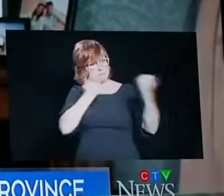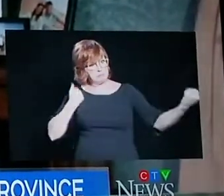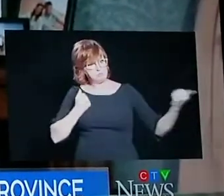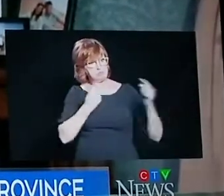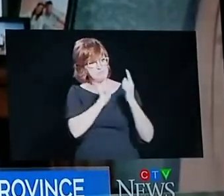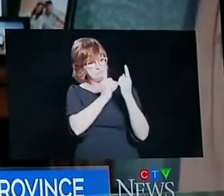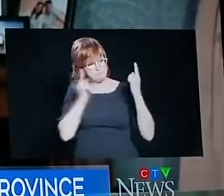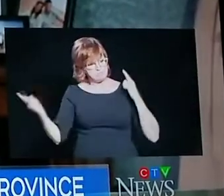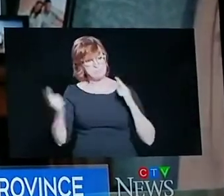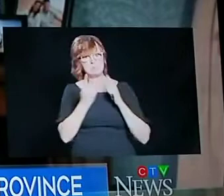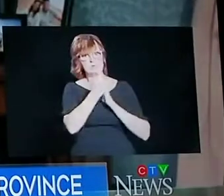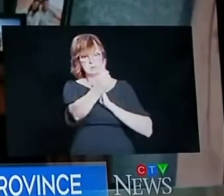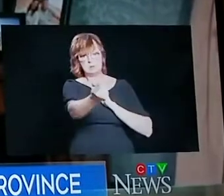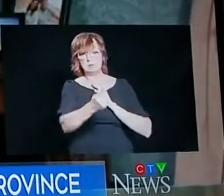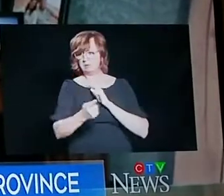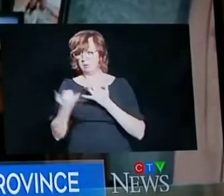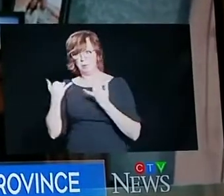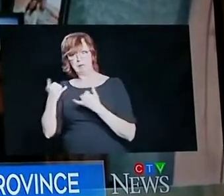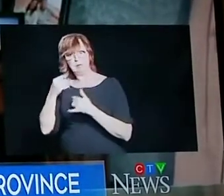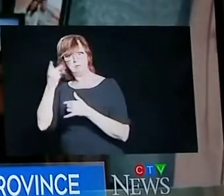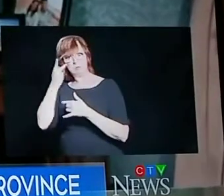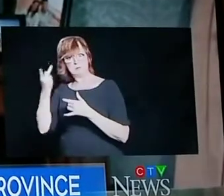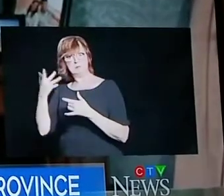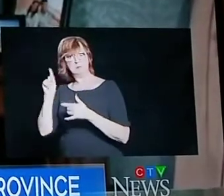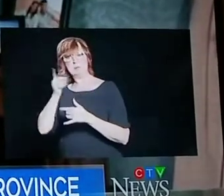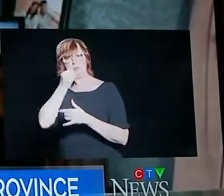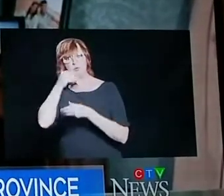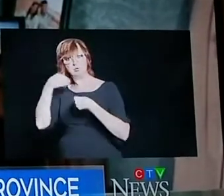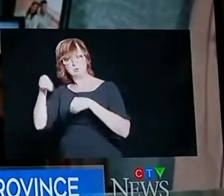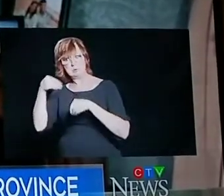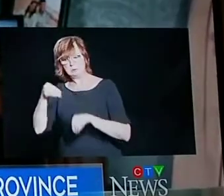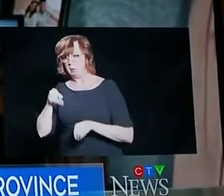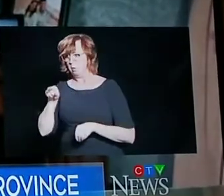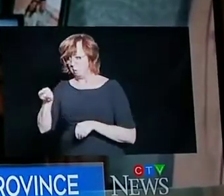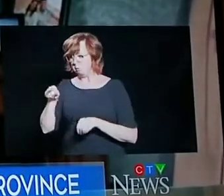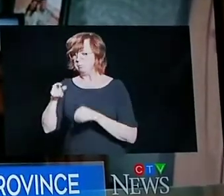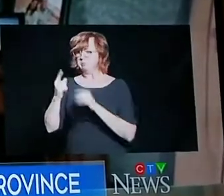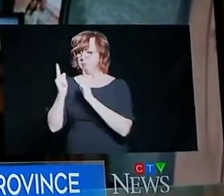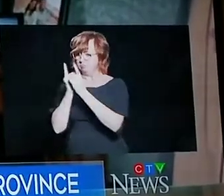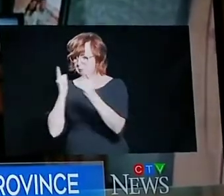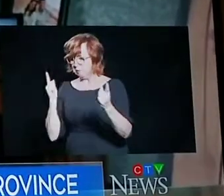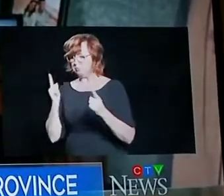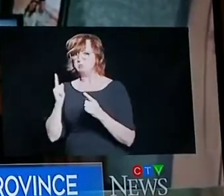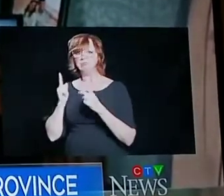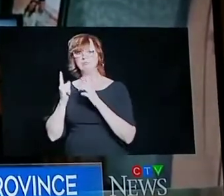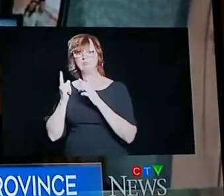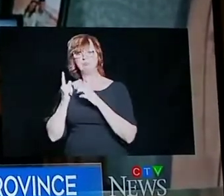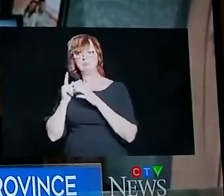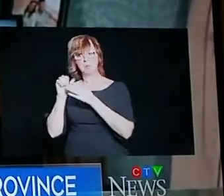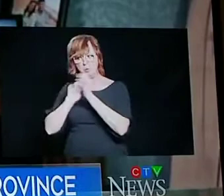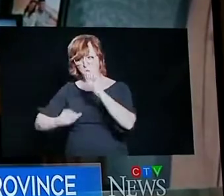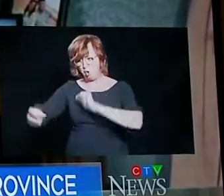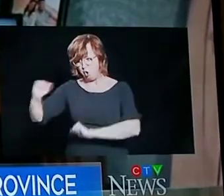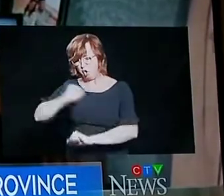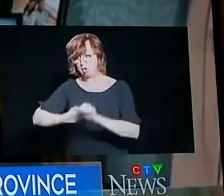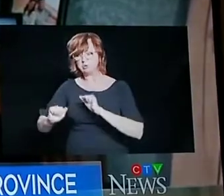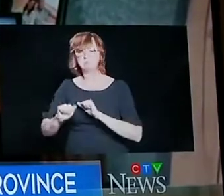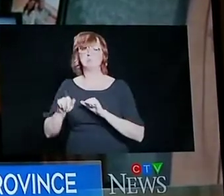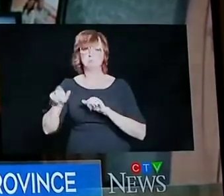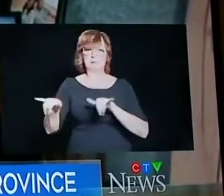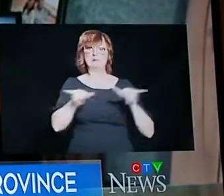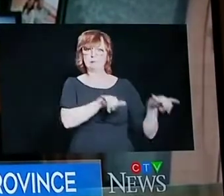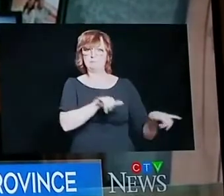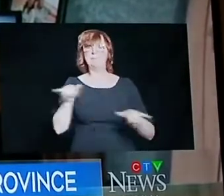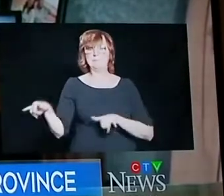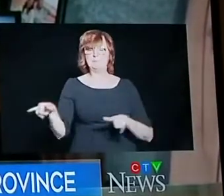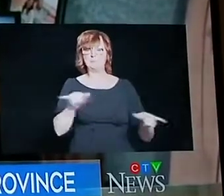safely today. As we cautiously proceed through this reopening process, some of the other restrictions will remain in